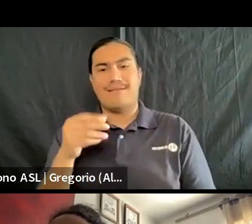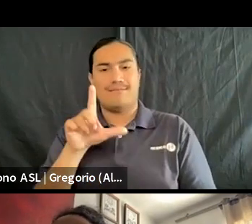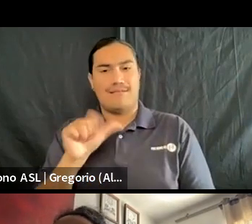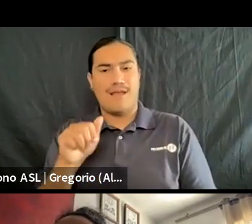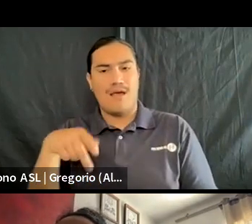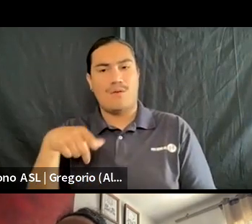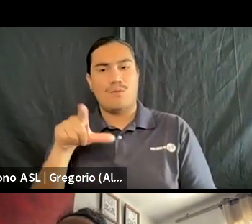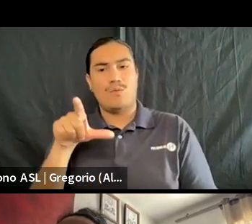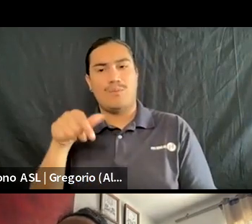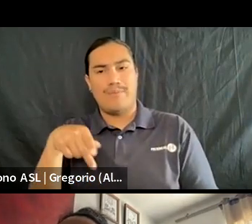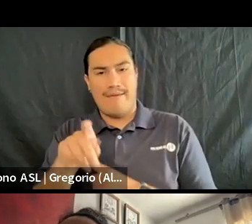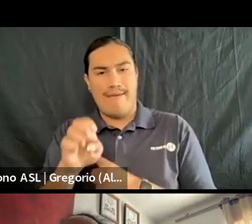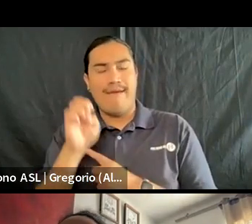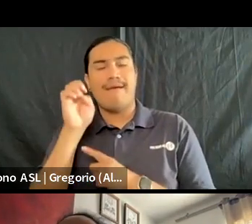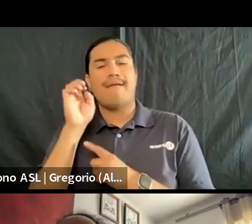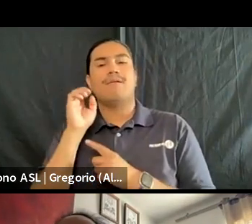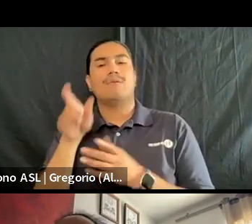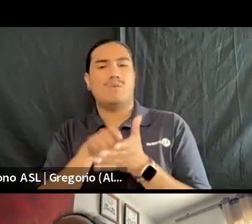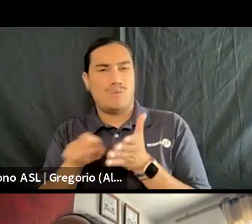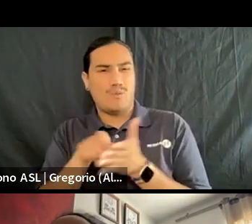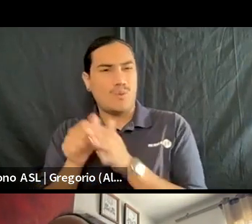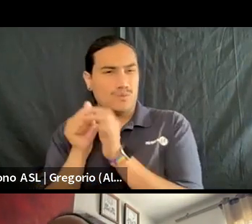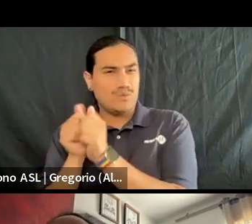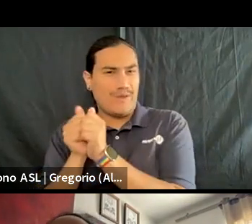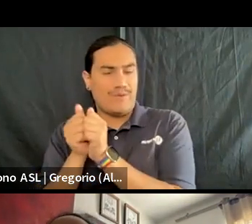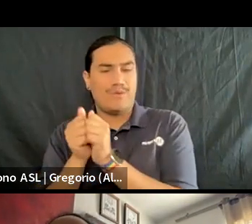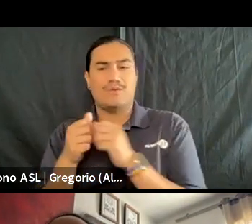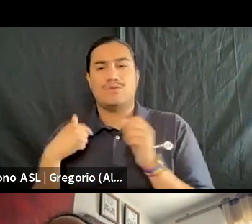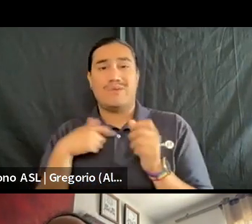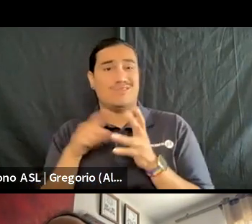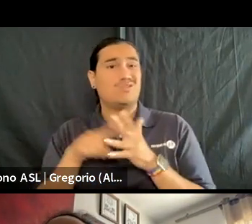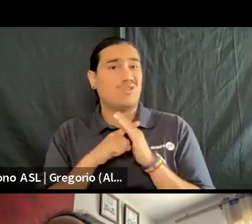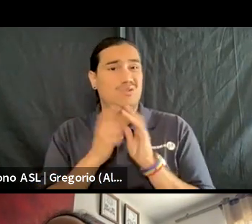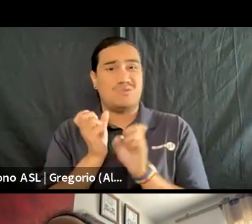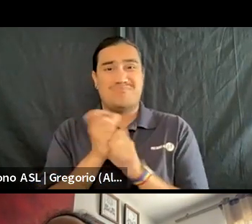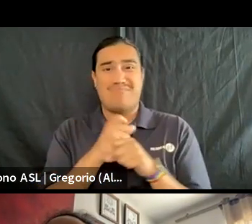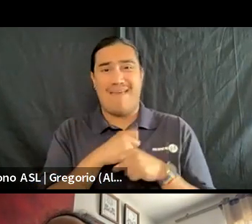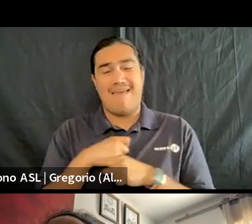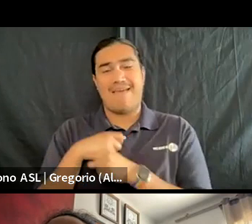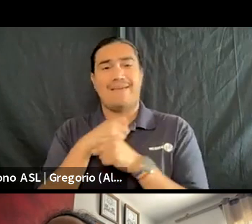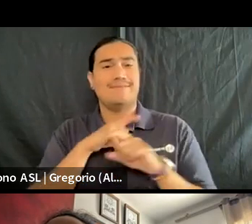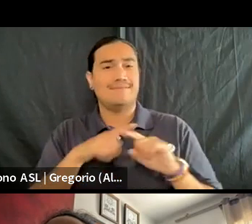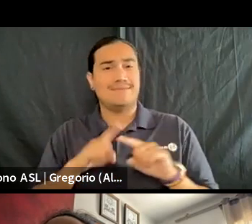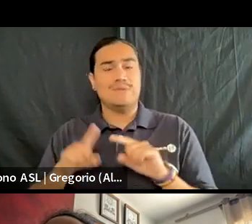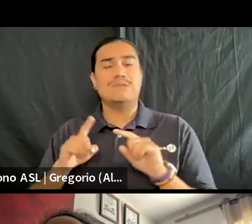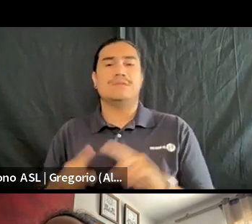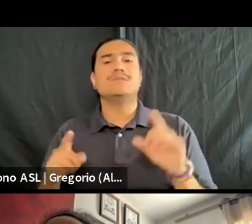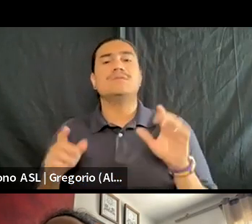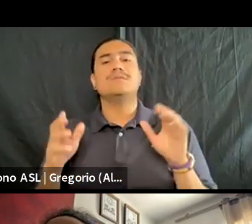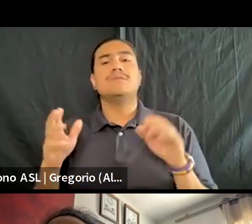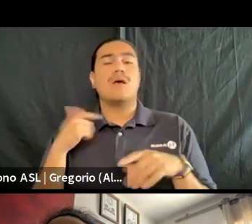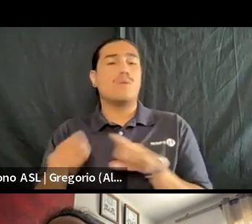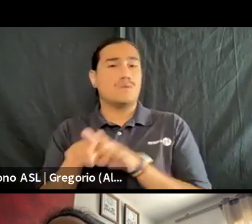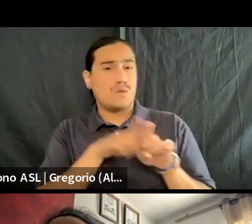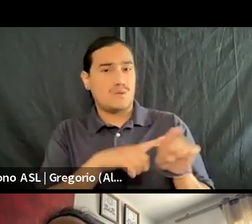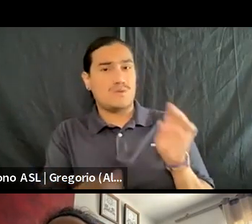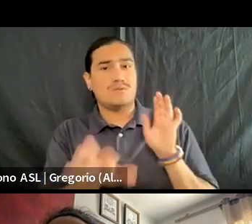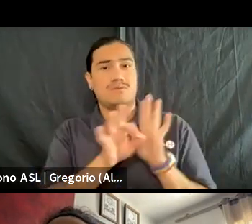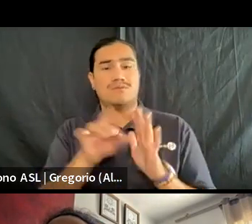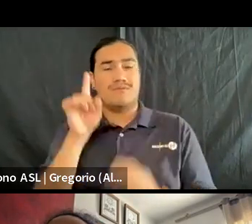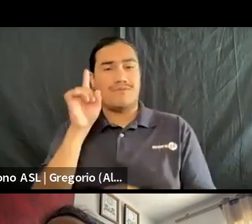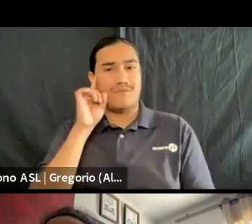began to produce all these New Yorkian writers. And I was part of that. I also got selected for Ness